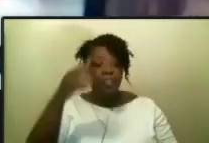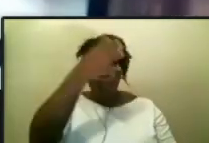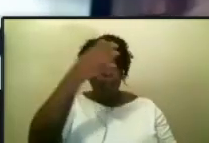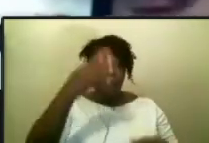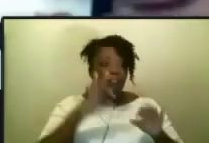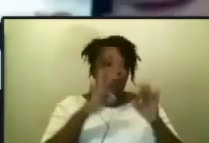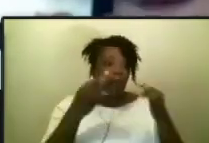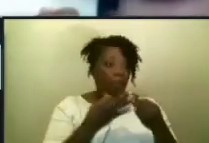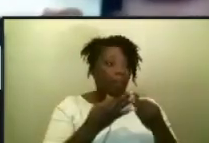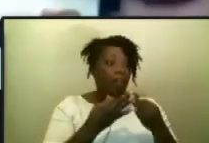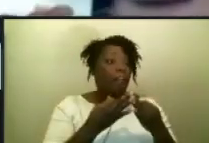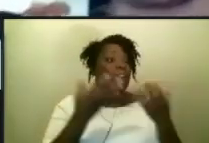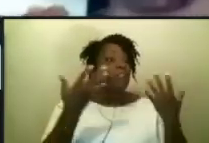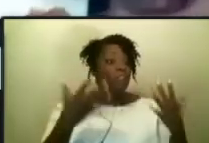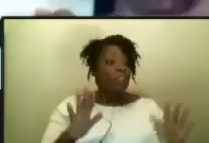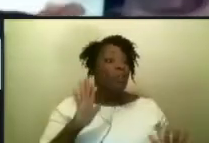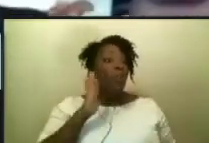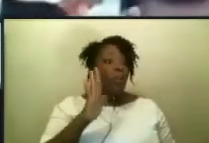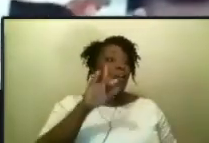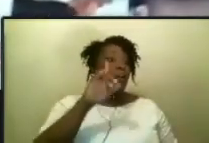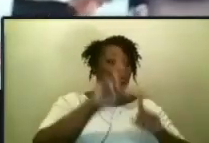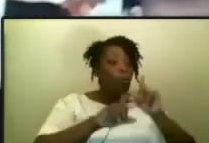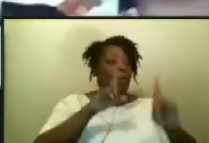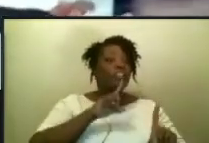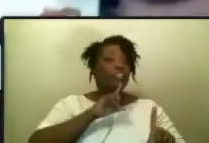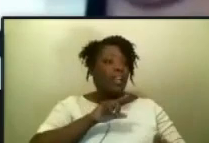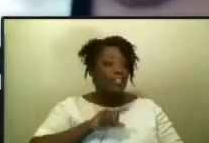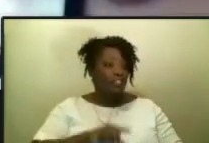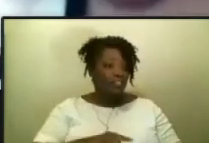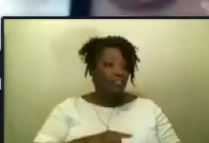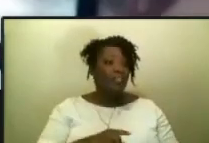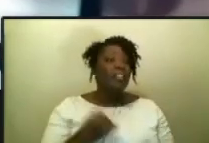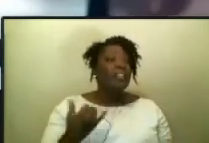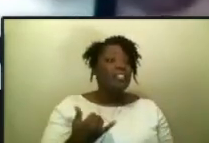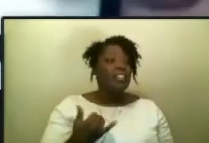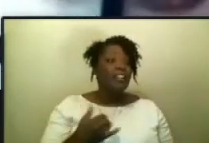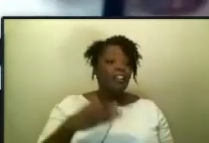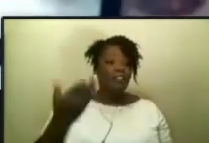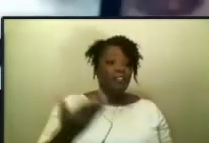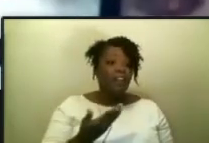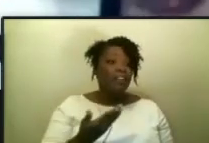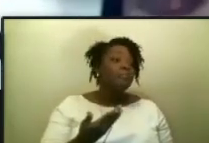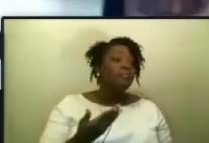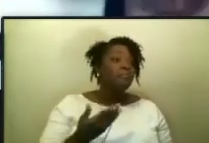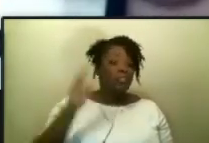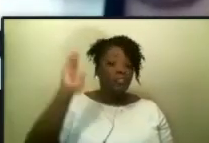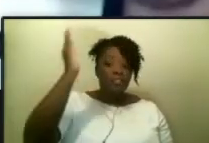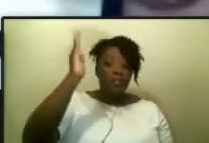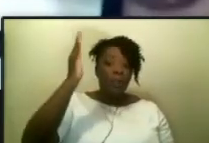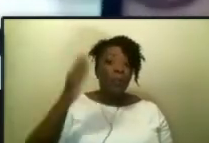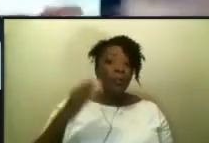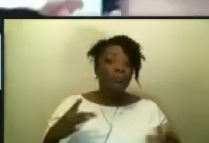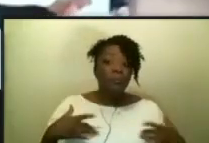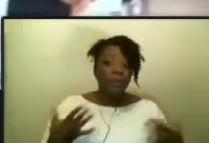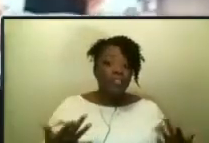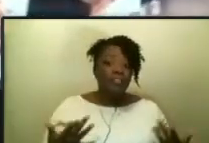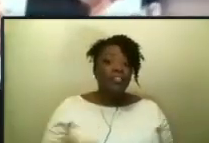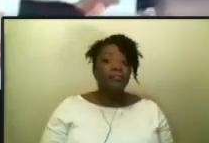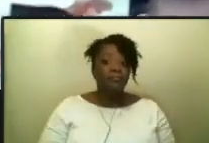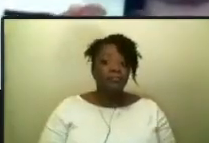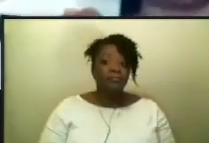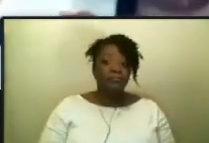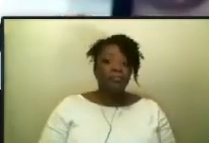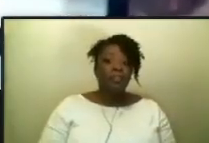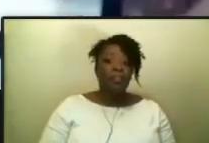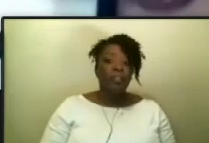Q&A answers. Today's guest speakers are Cristian Andrade from Congress of Communities, Ofelia